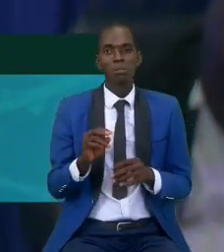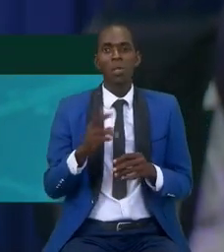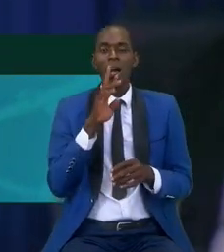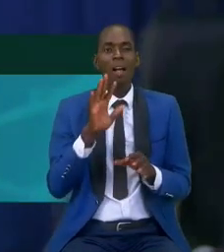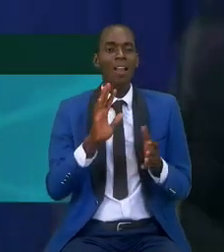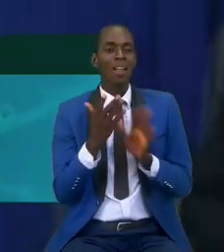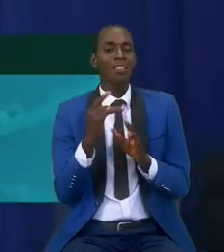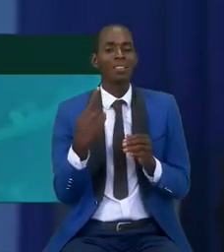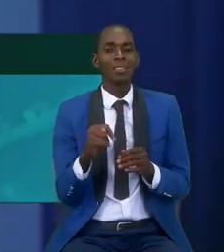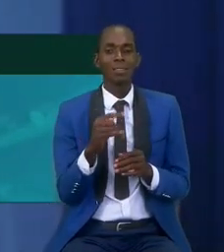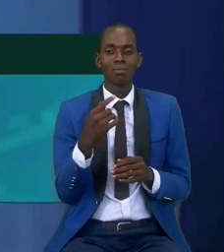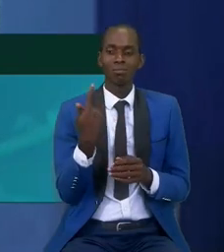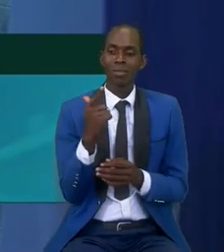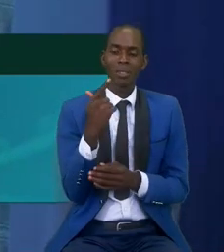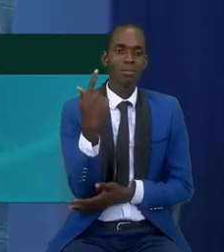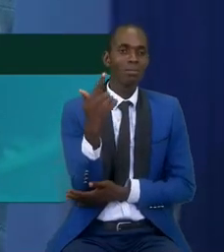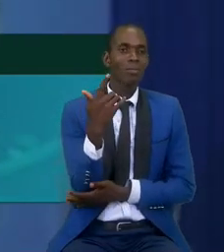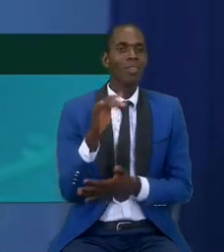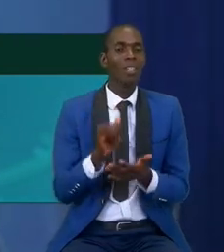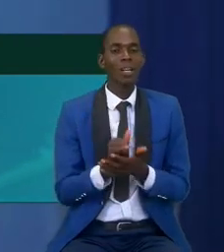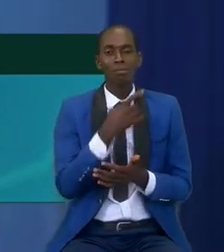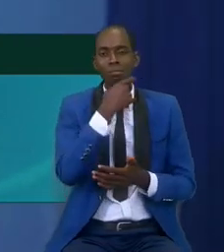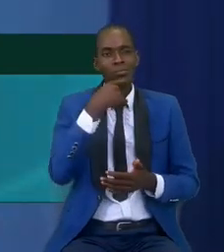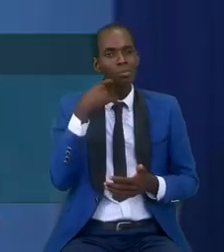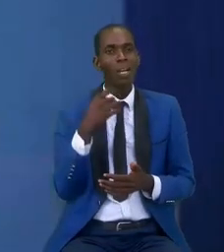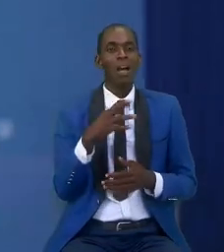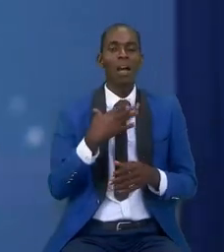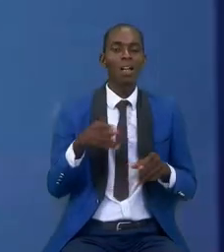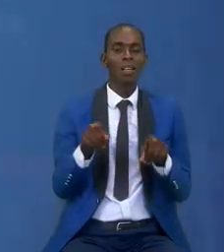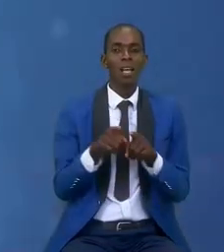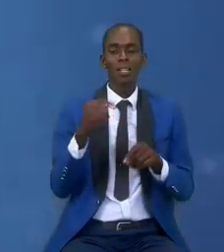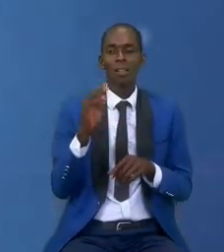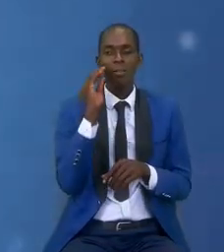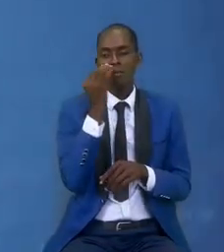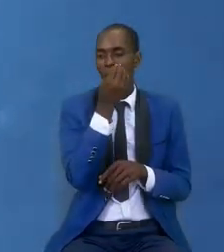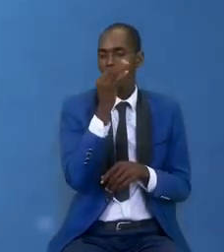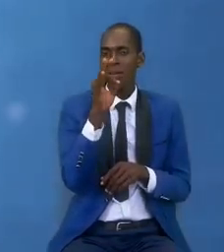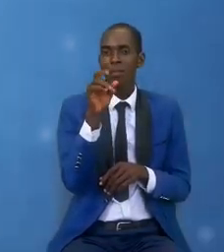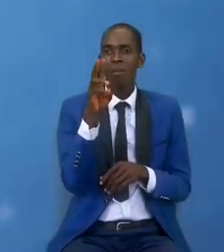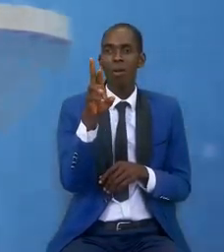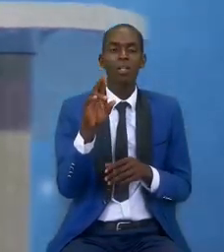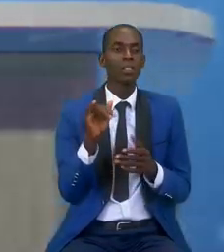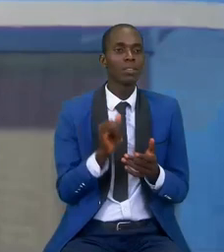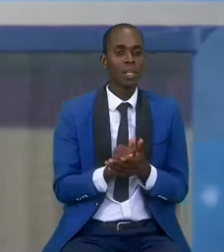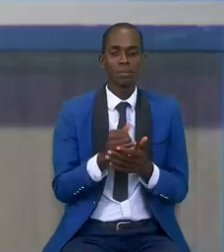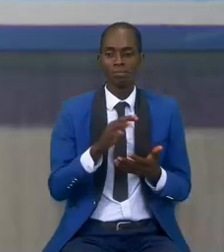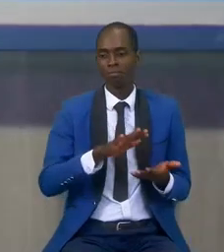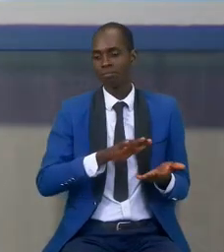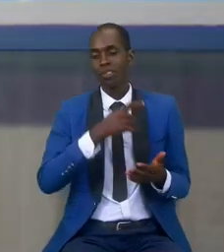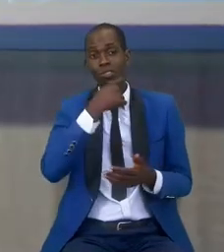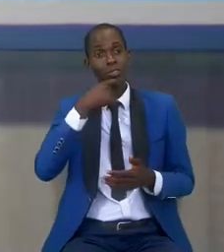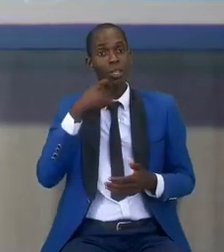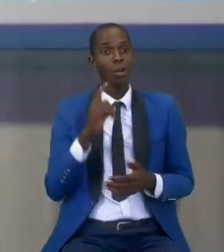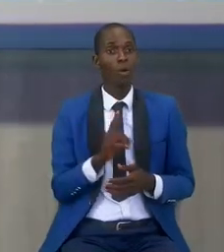away it says the grass wither is and the flower feeders bought the watch